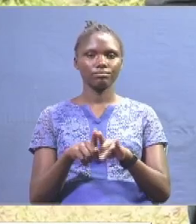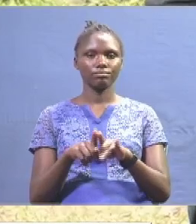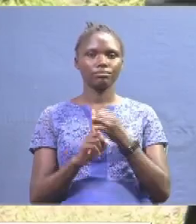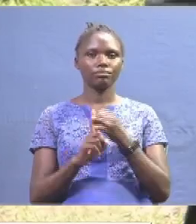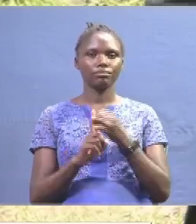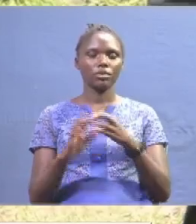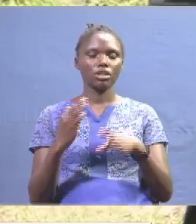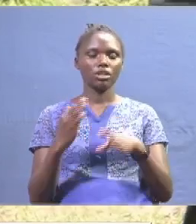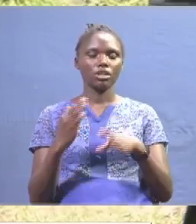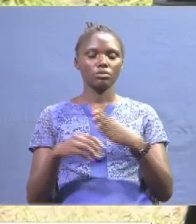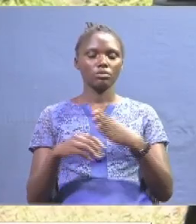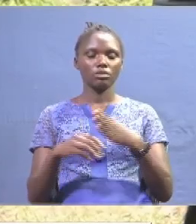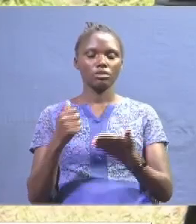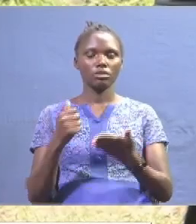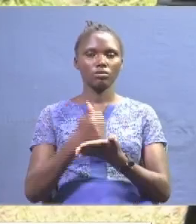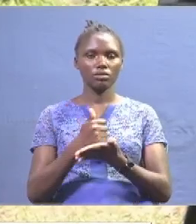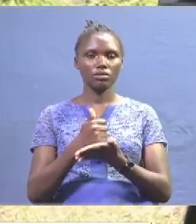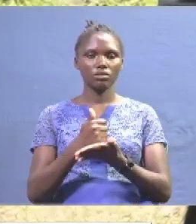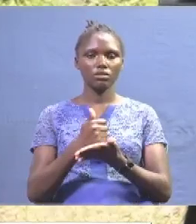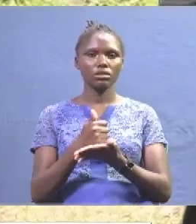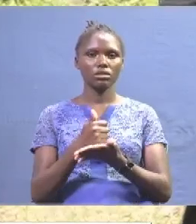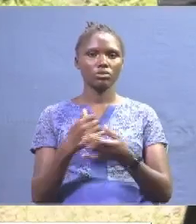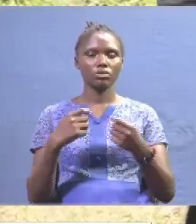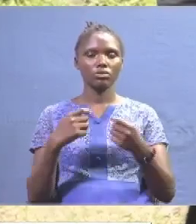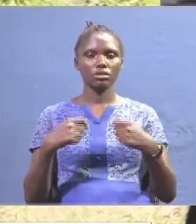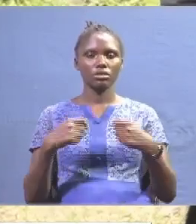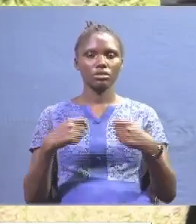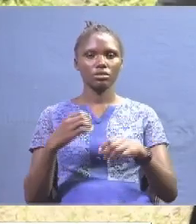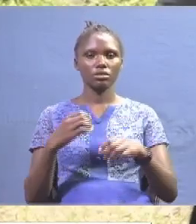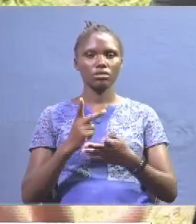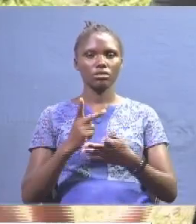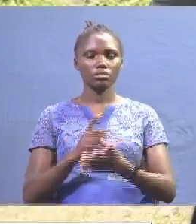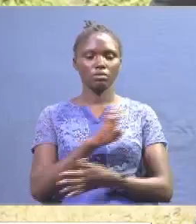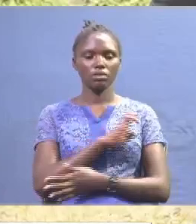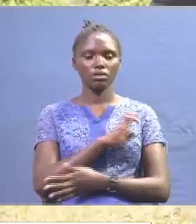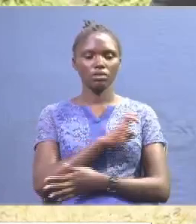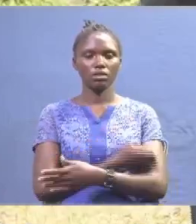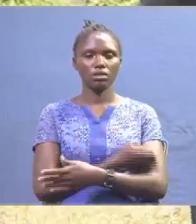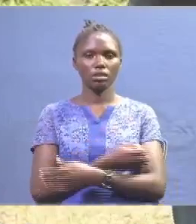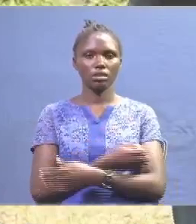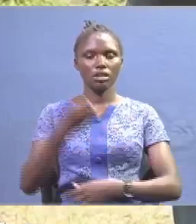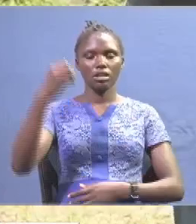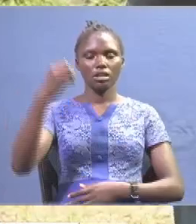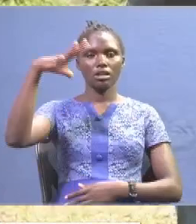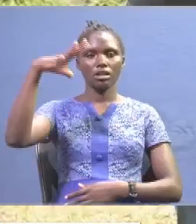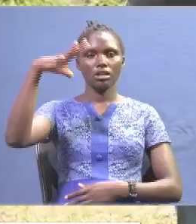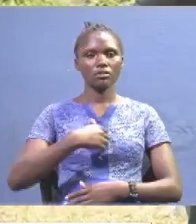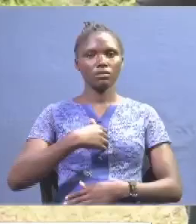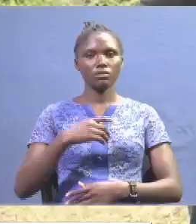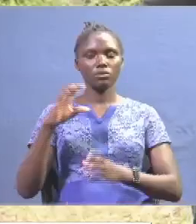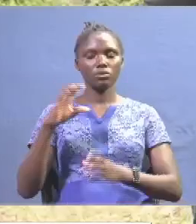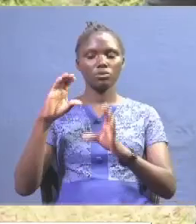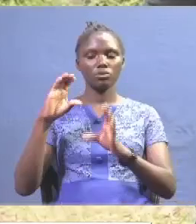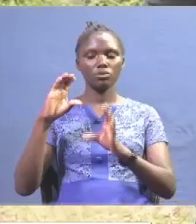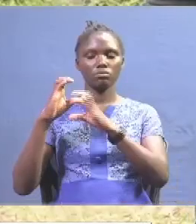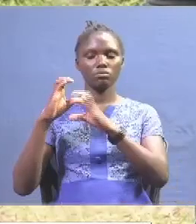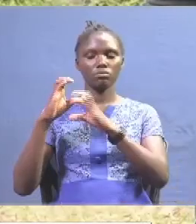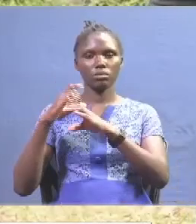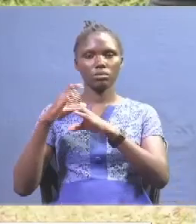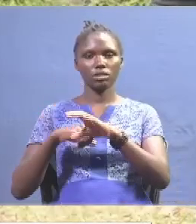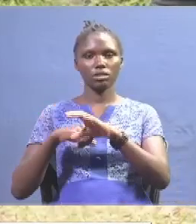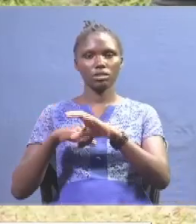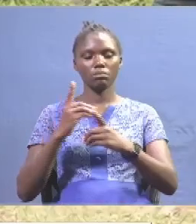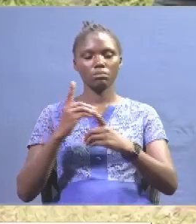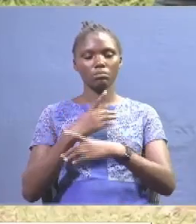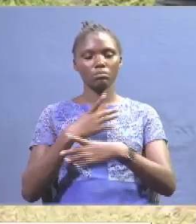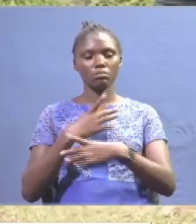the offices, we are also trying to conserve energy. So we have lights that have motion sensors that only come on when